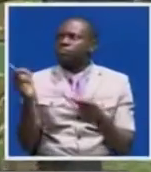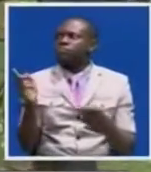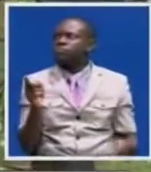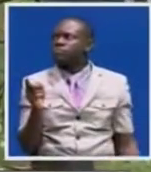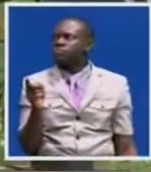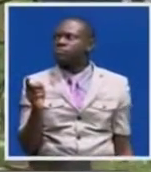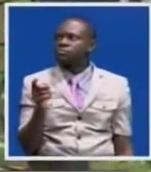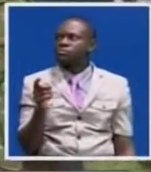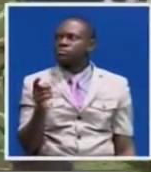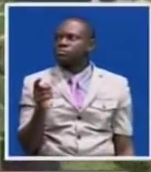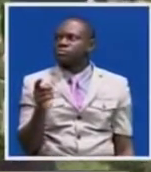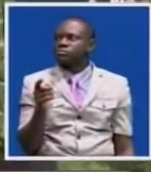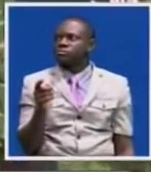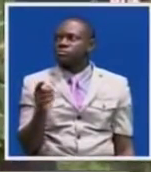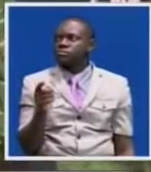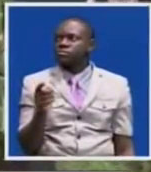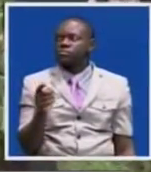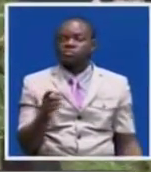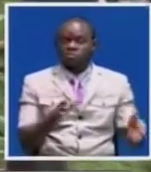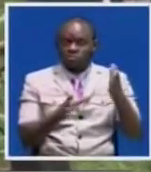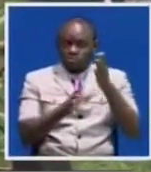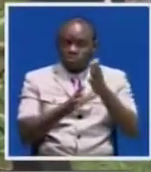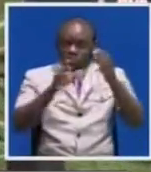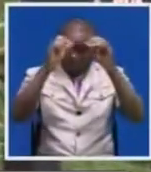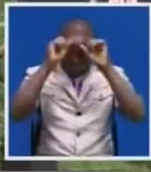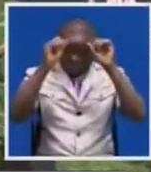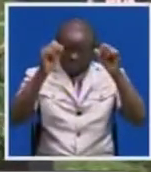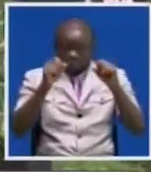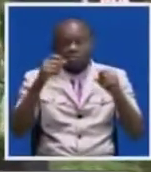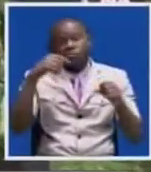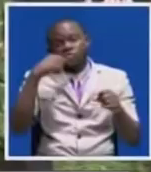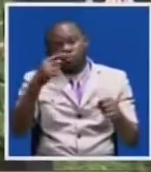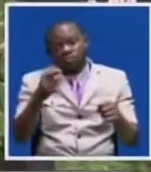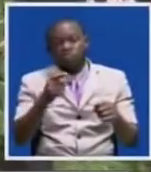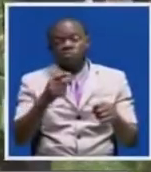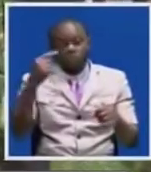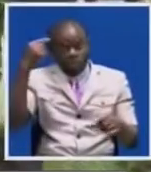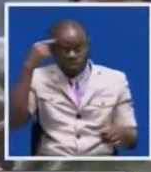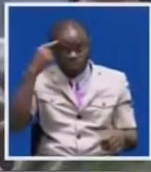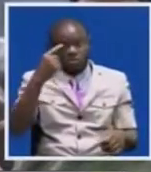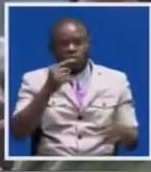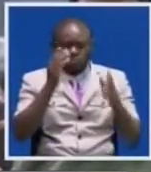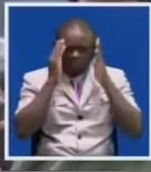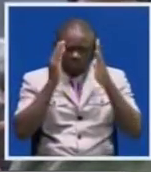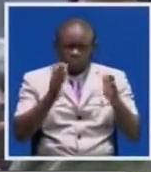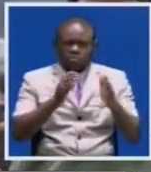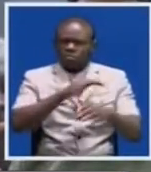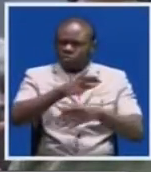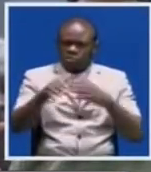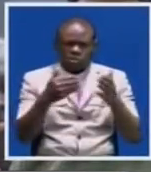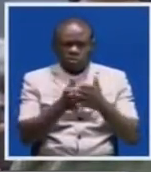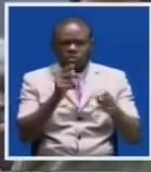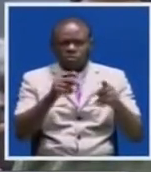The Vice President outlined government's devotion to building a brighter future desired by all Zambians. We renew